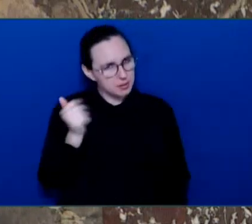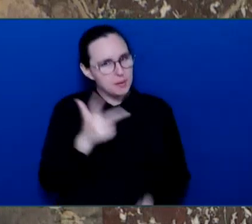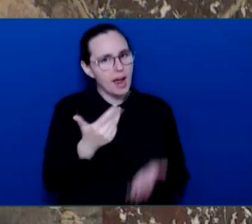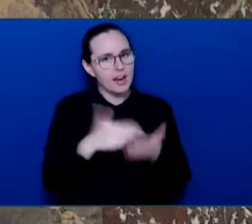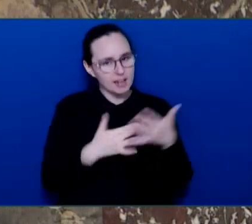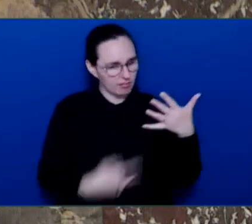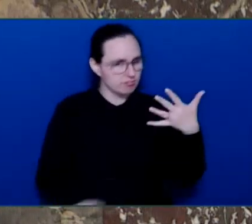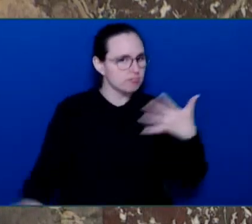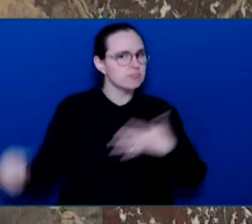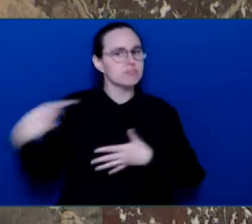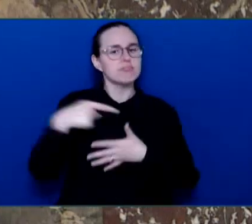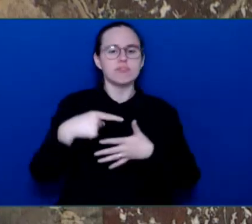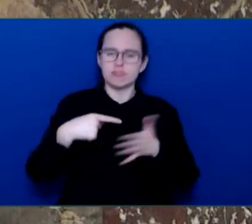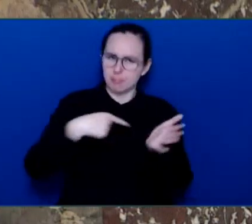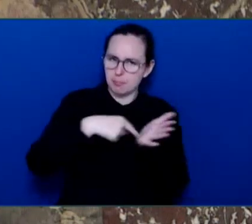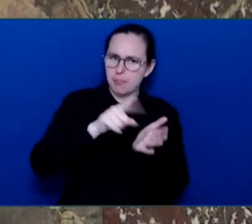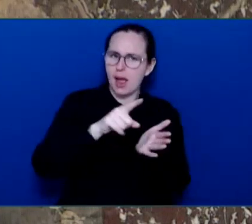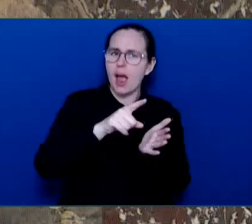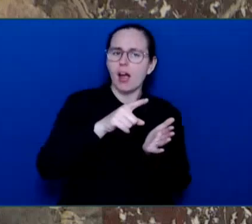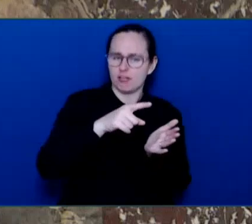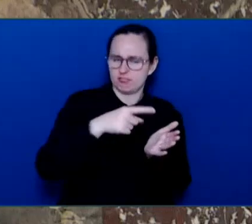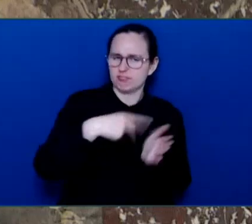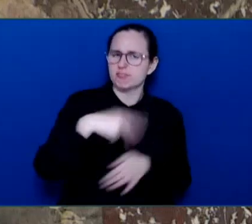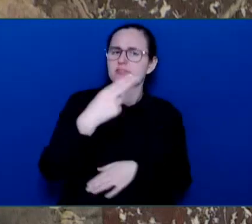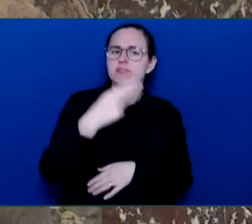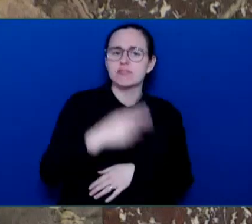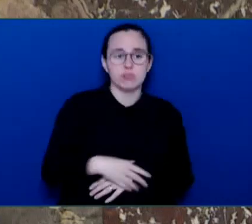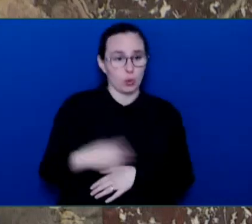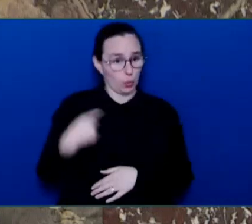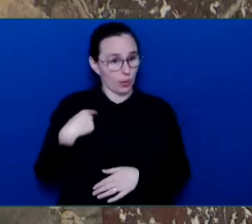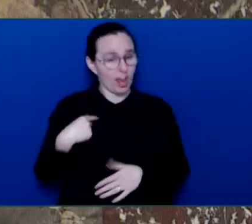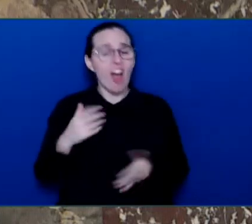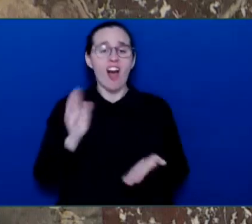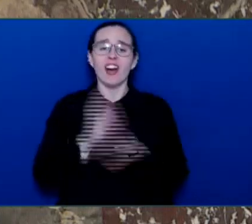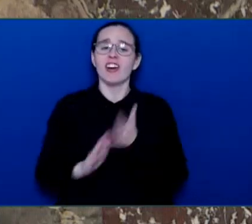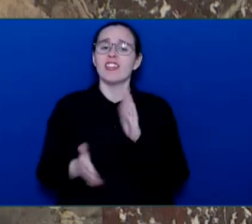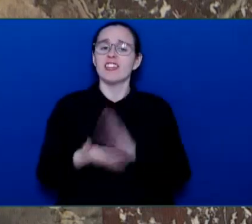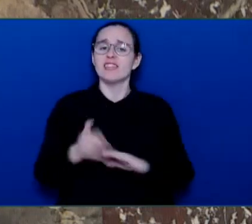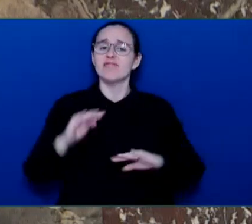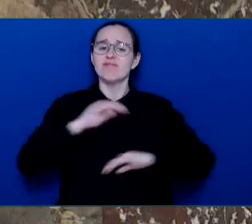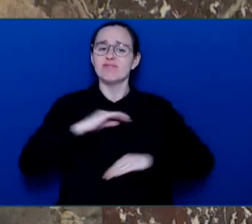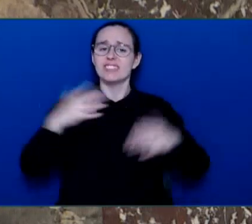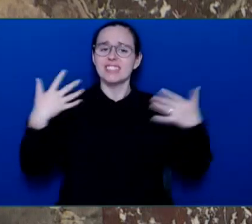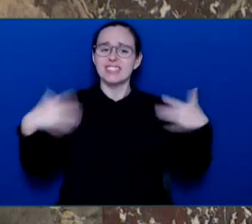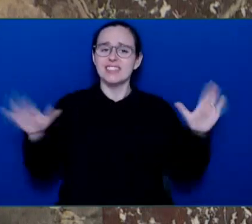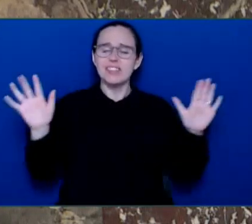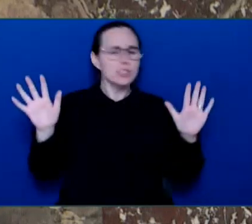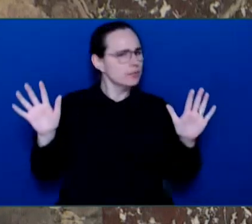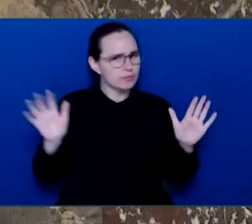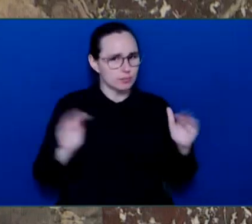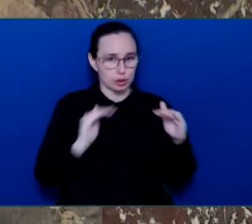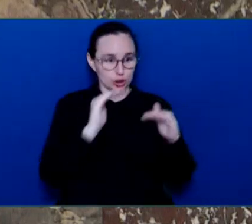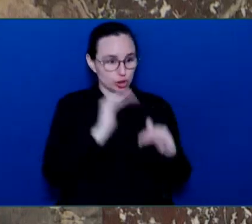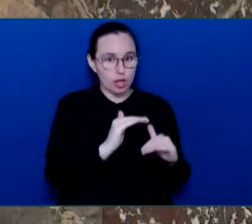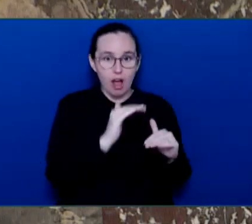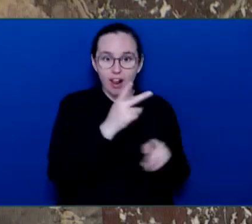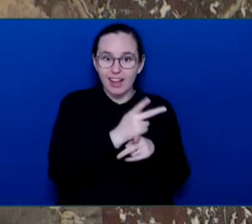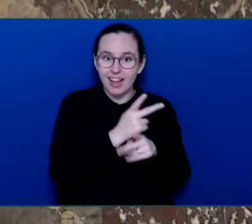with reducing childcare costs alone, with reducing ICBC rates, with free prescription